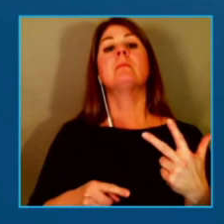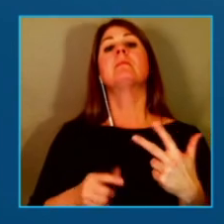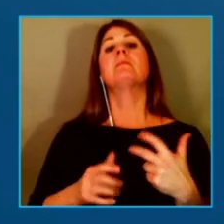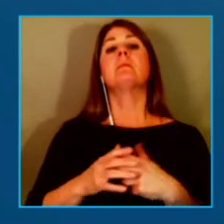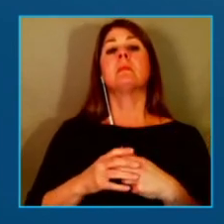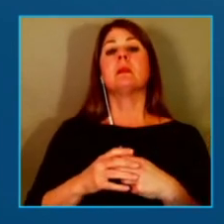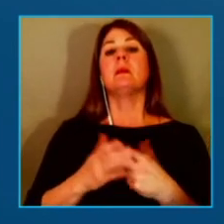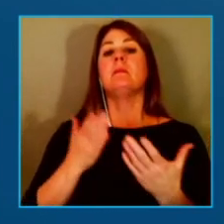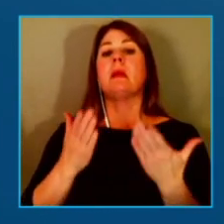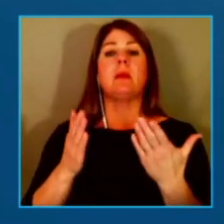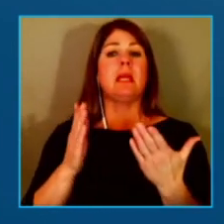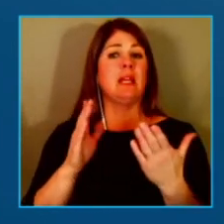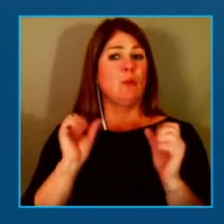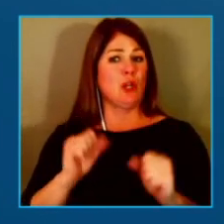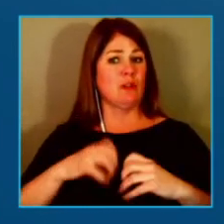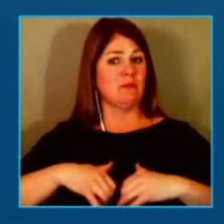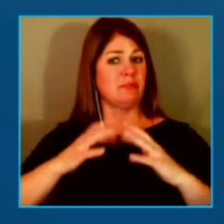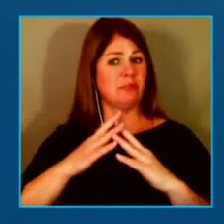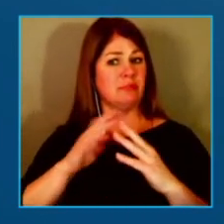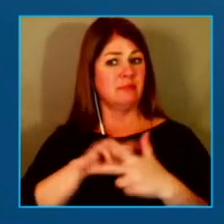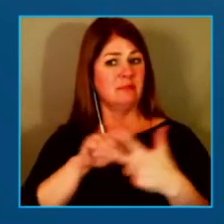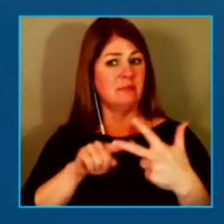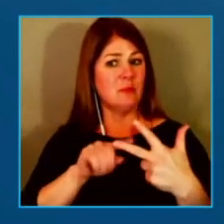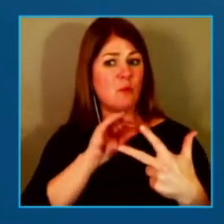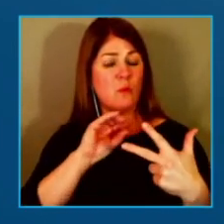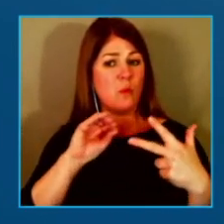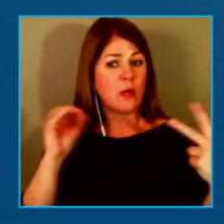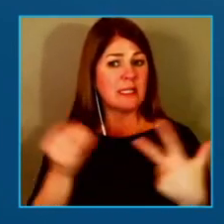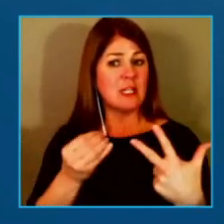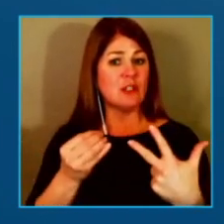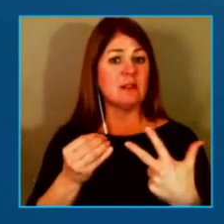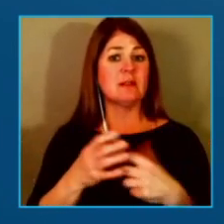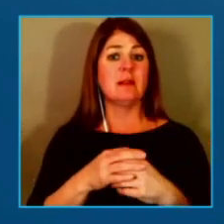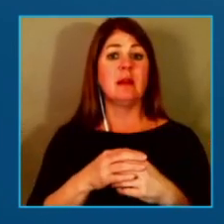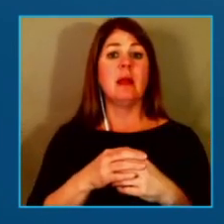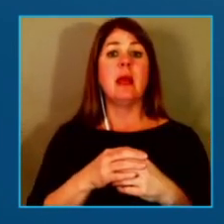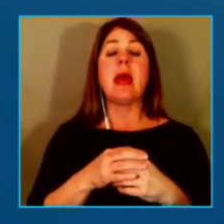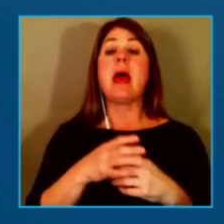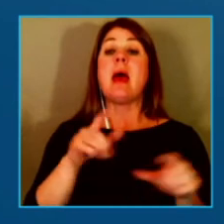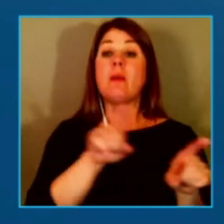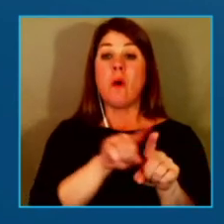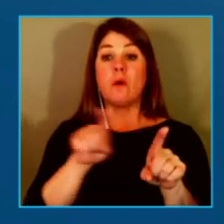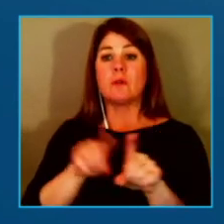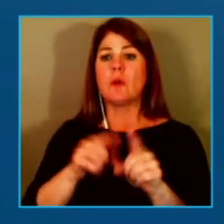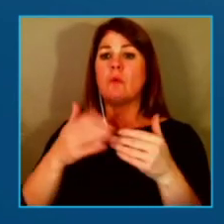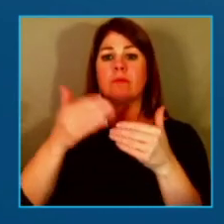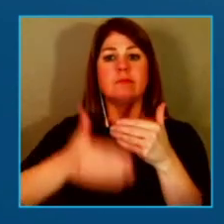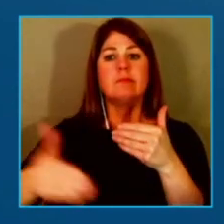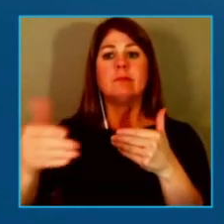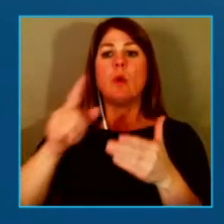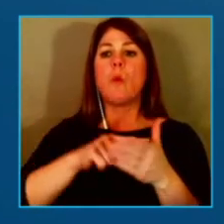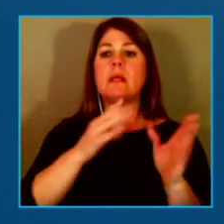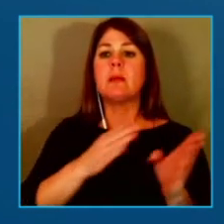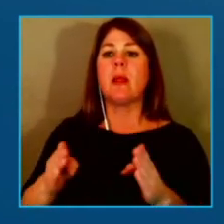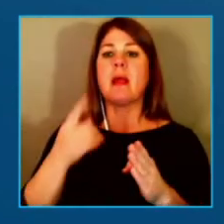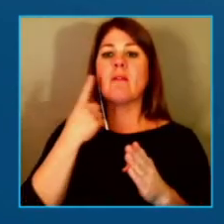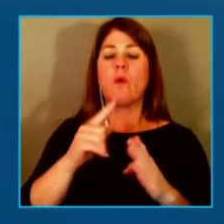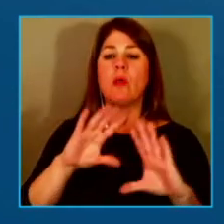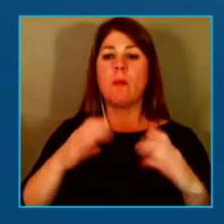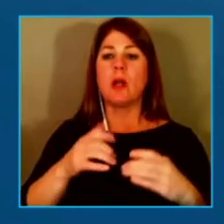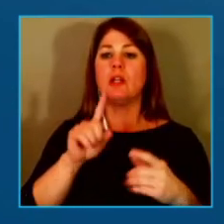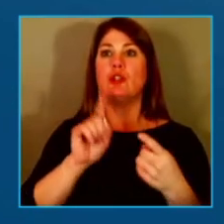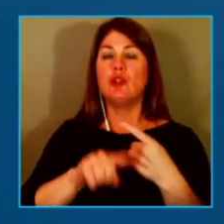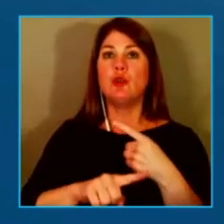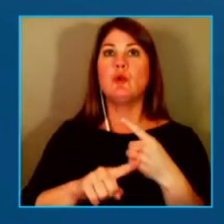up, and in your mind moving forward, what is the plan of the party to create or work with